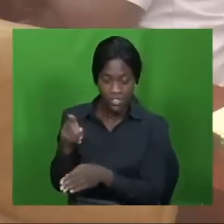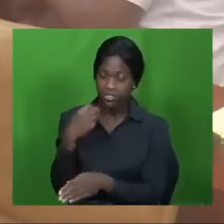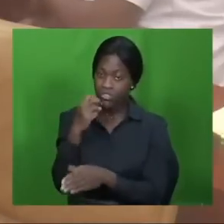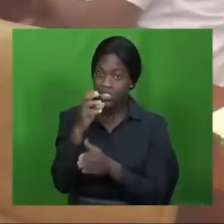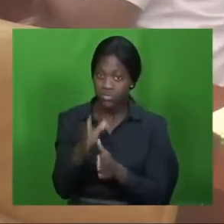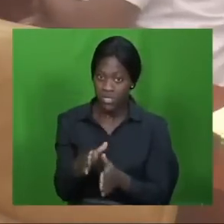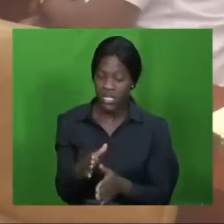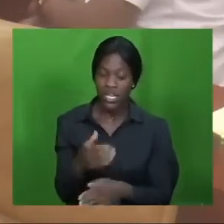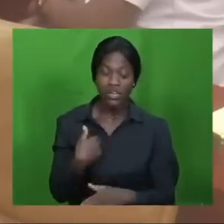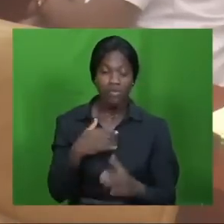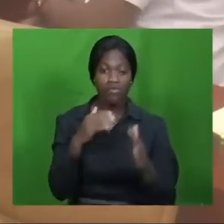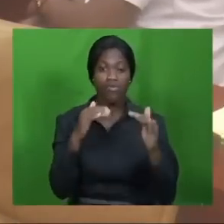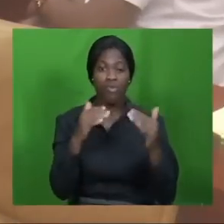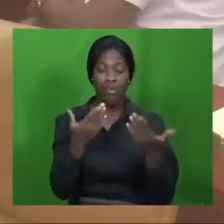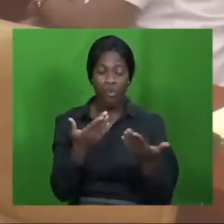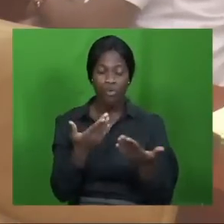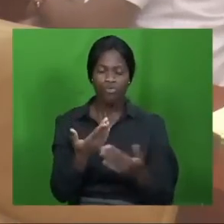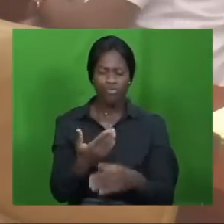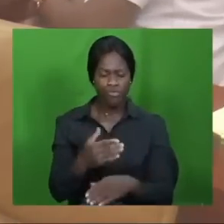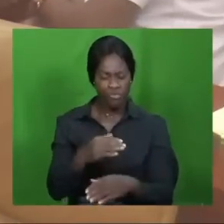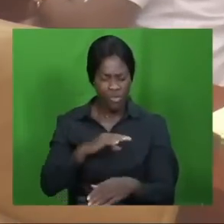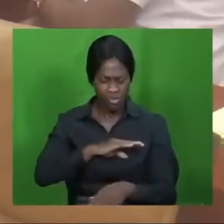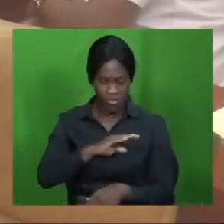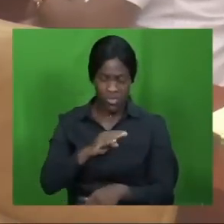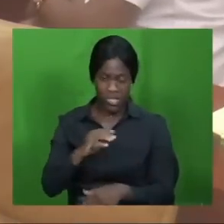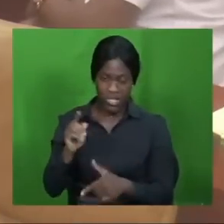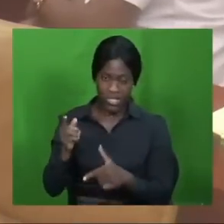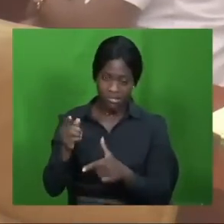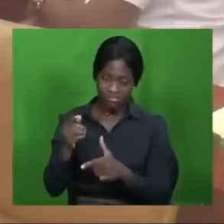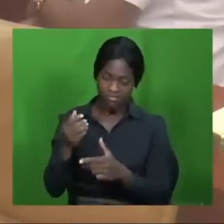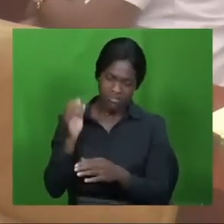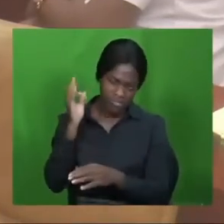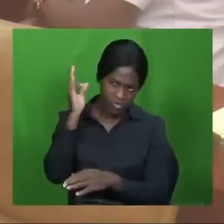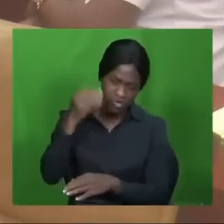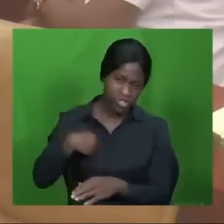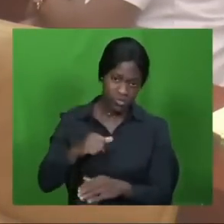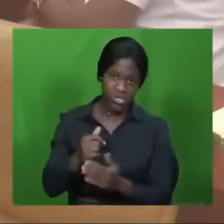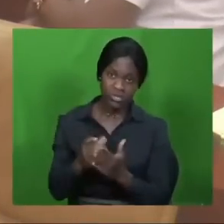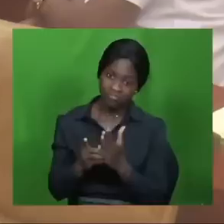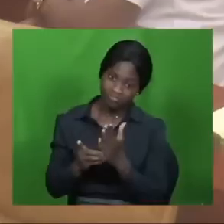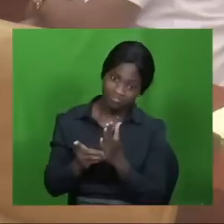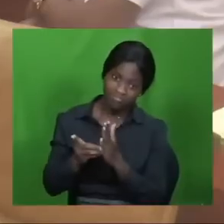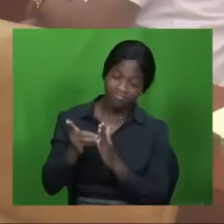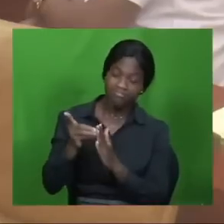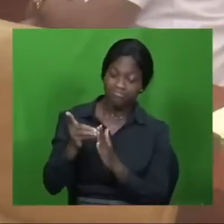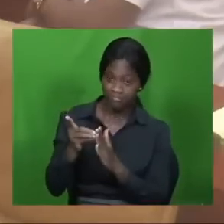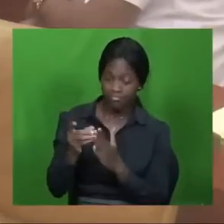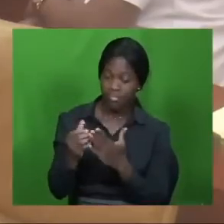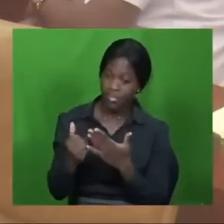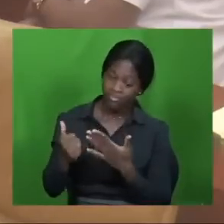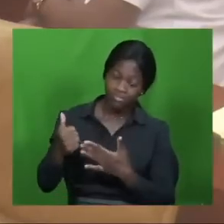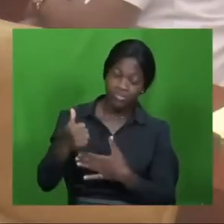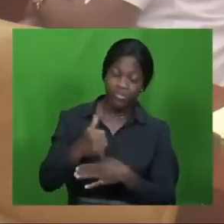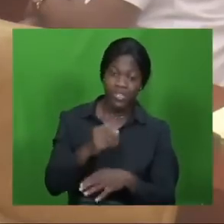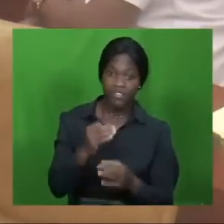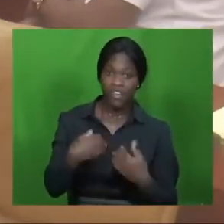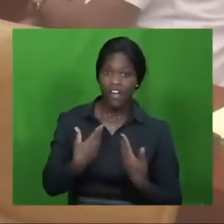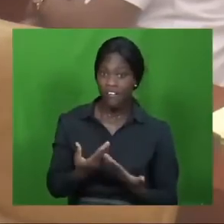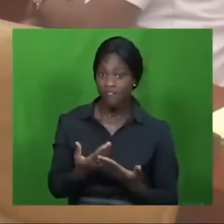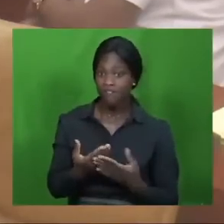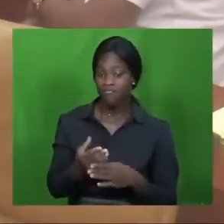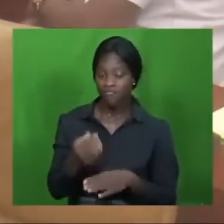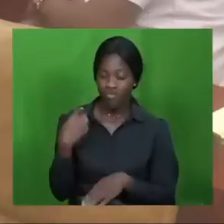us. I'm confident that in the near future we will improve by way of preparation, by way of commitment, hard work, and discipline. Thank you so